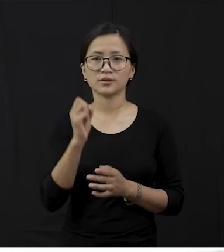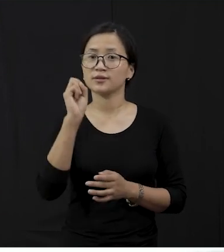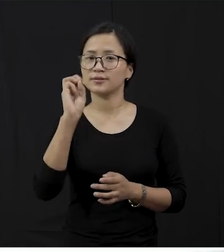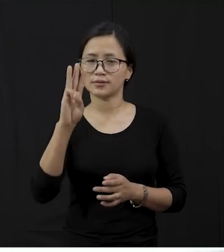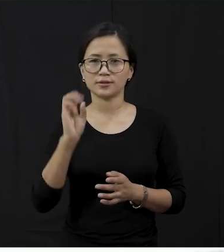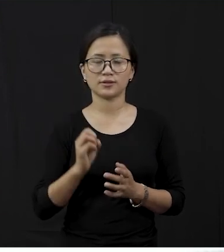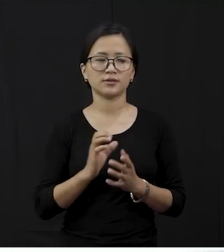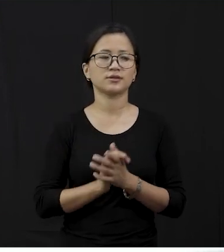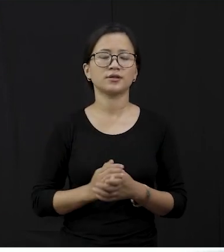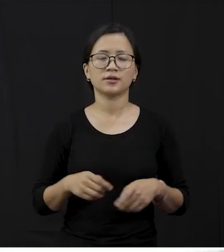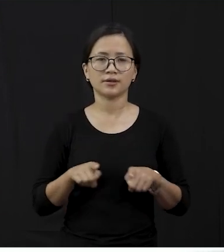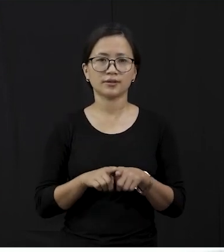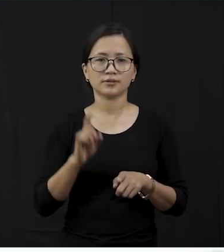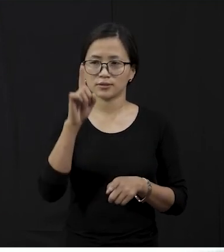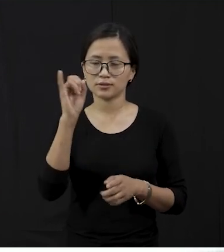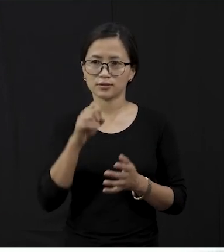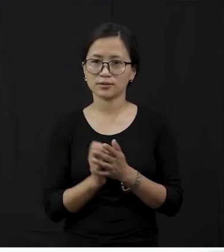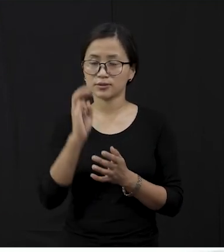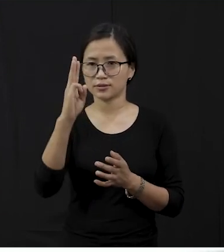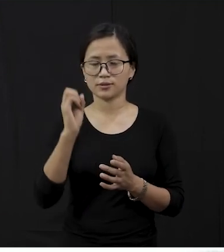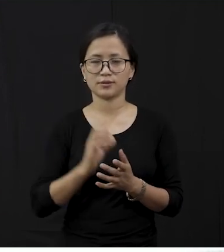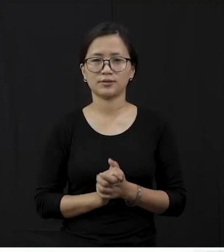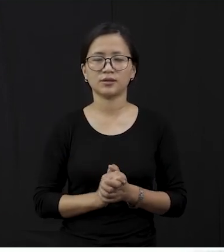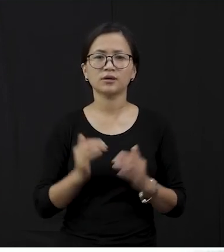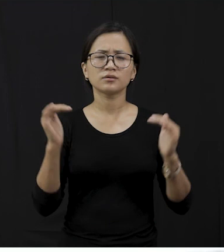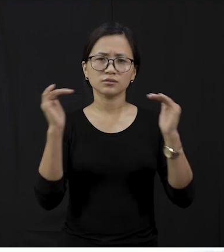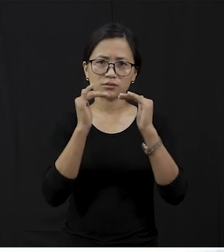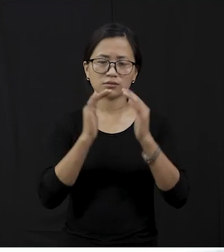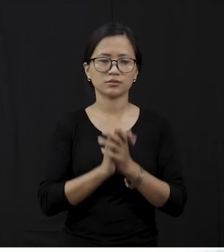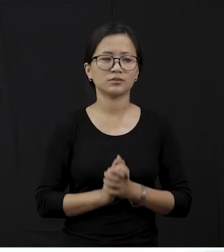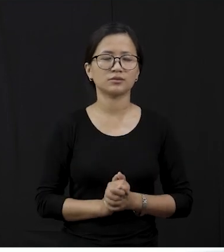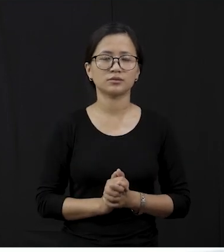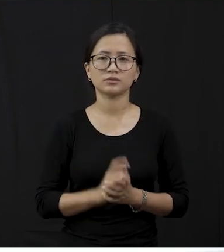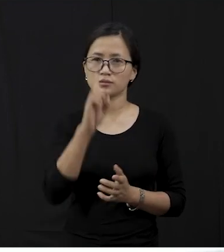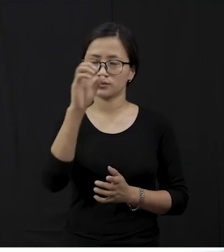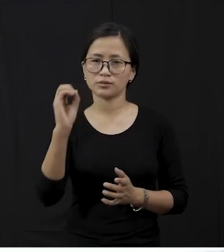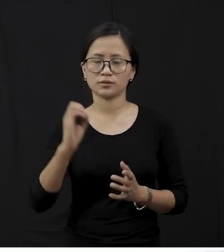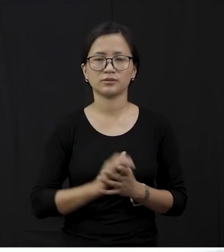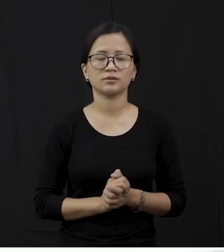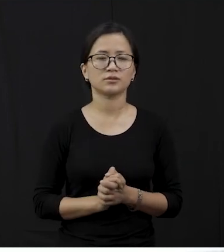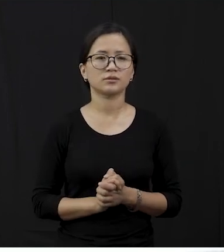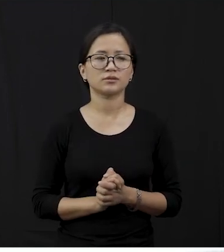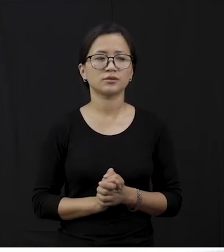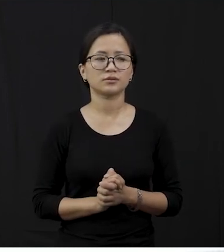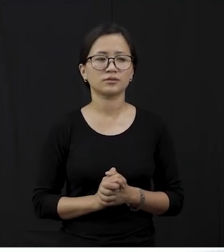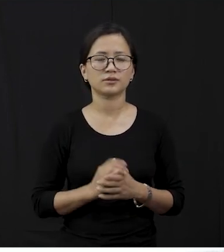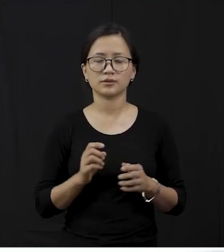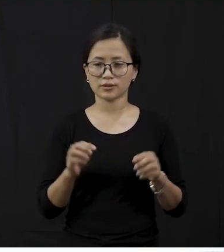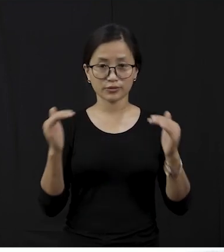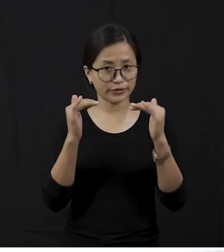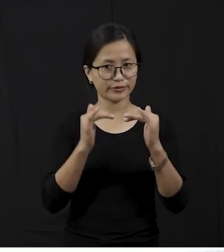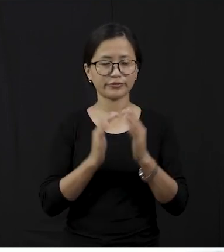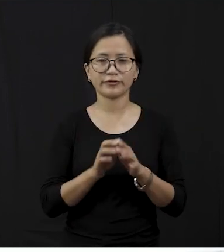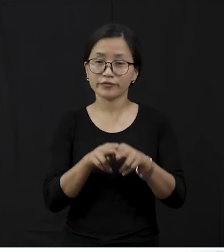we can estimate it as 20. 30 minus 20 is equal to 10. The actual difference is 11.